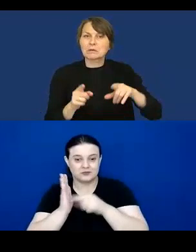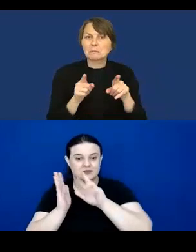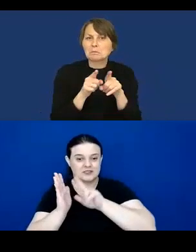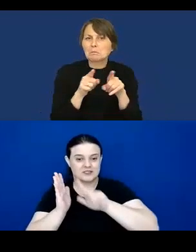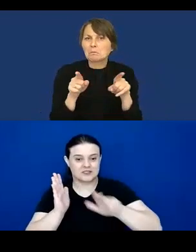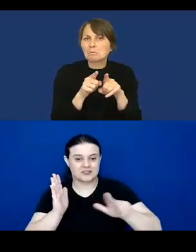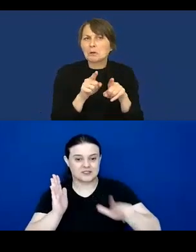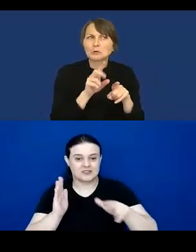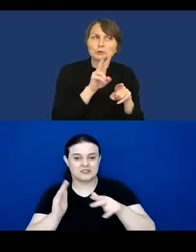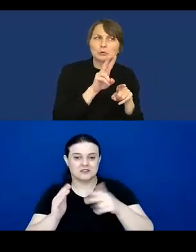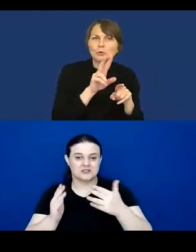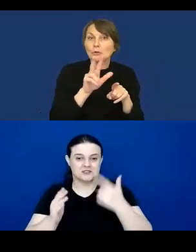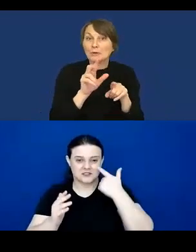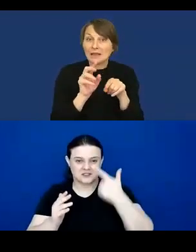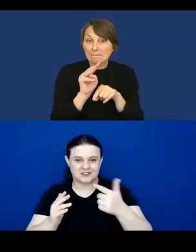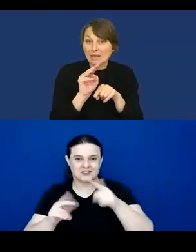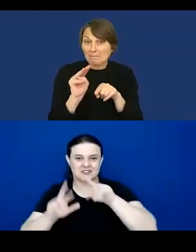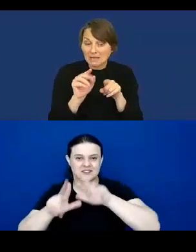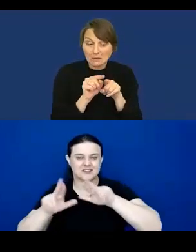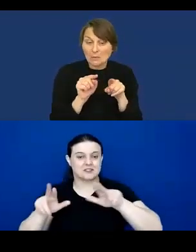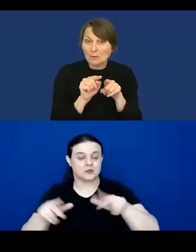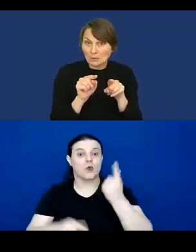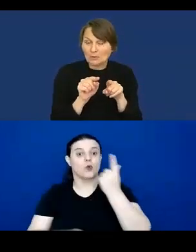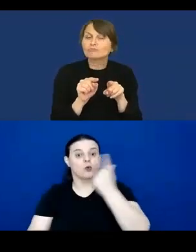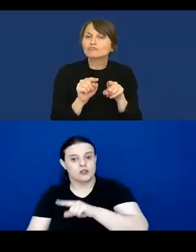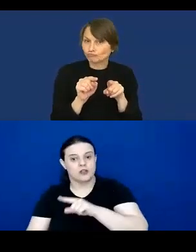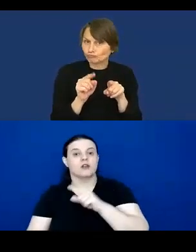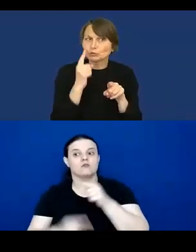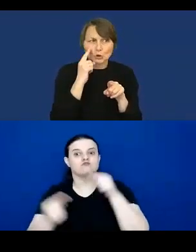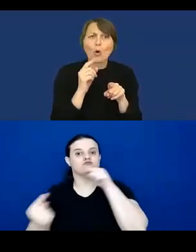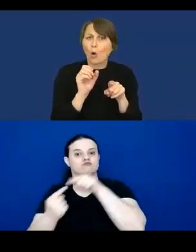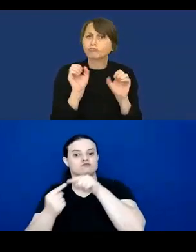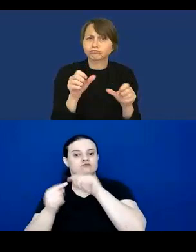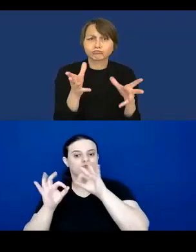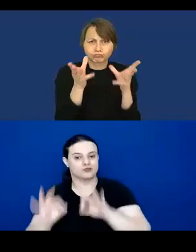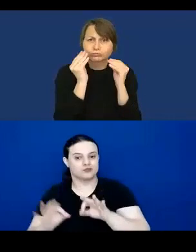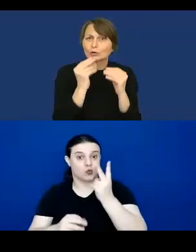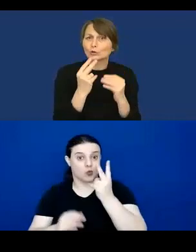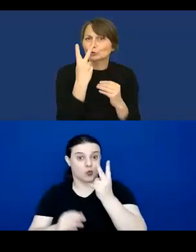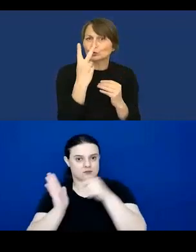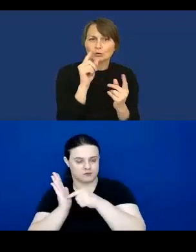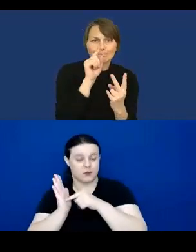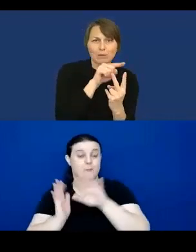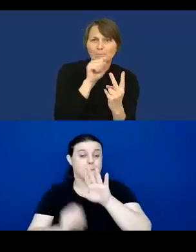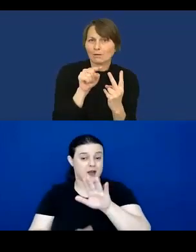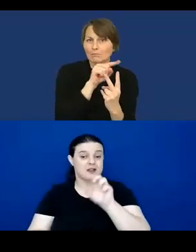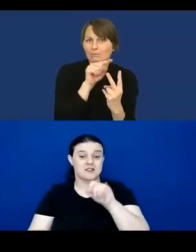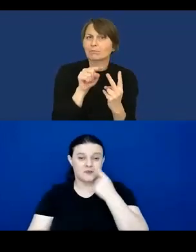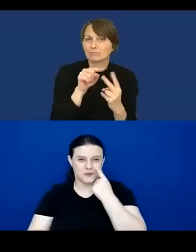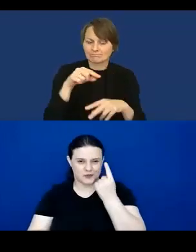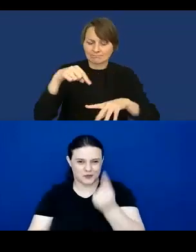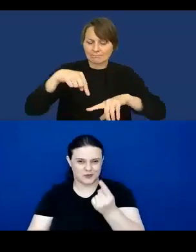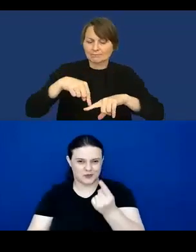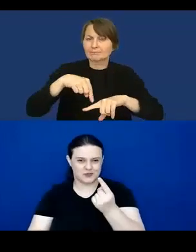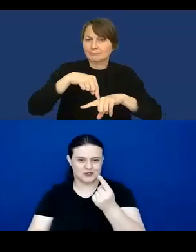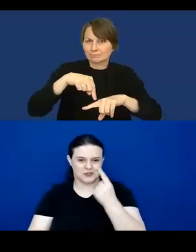2-3 millimeter is already sufficient to be perceived as 2 points. However, if you look on the calf